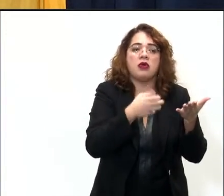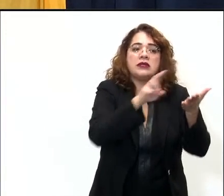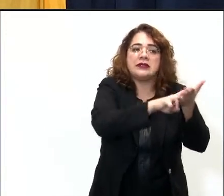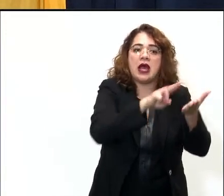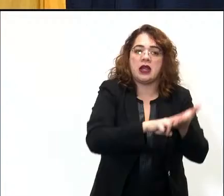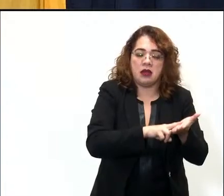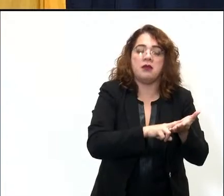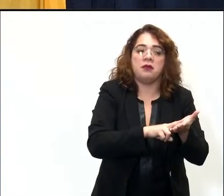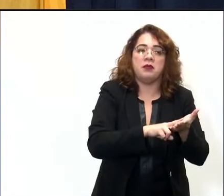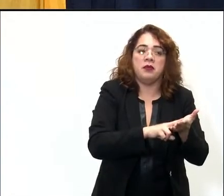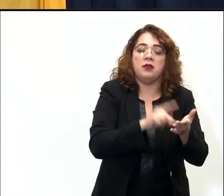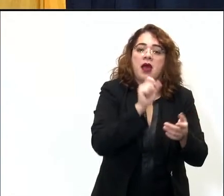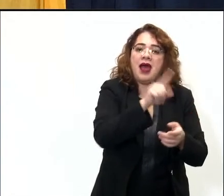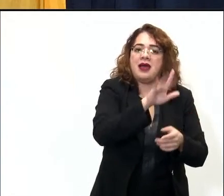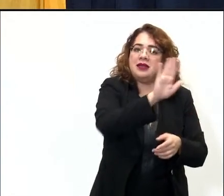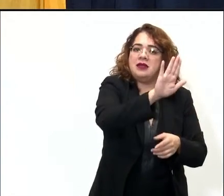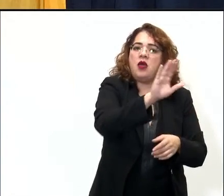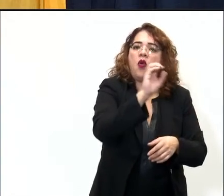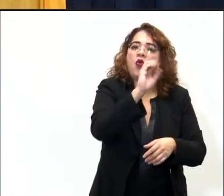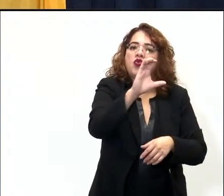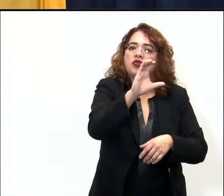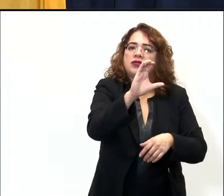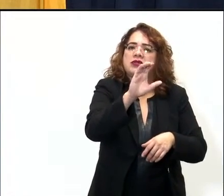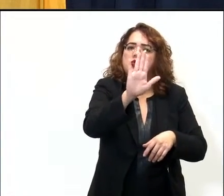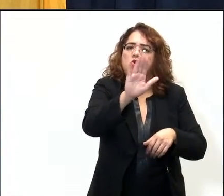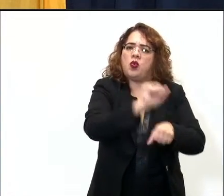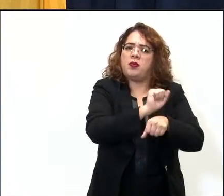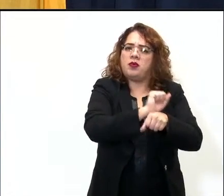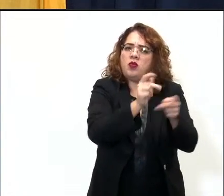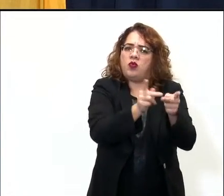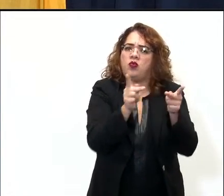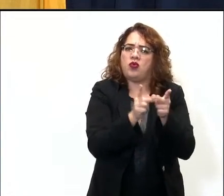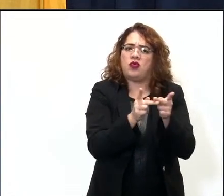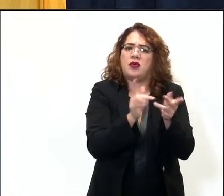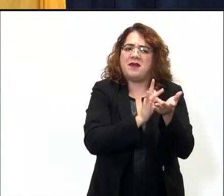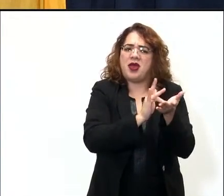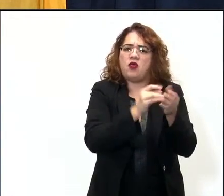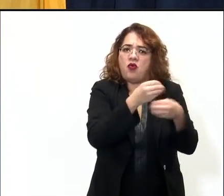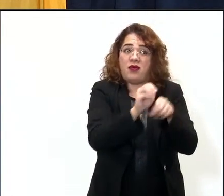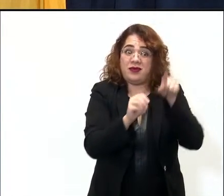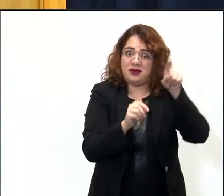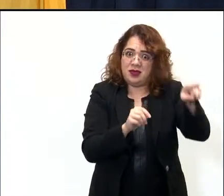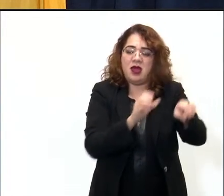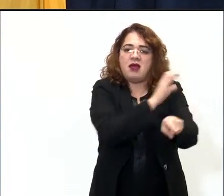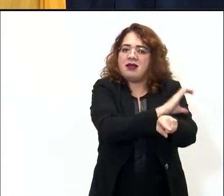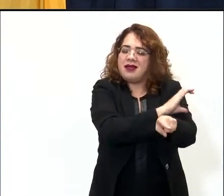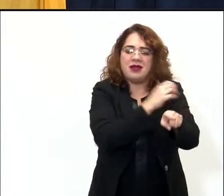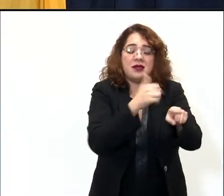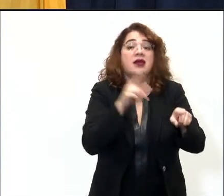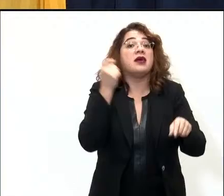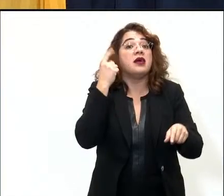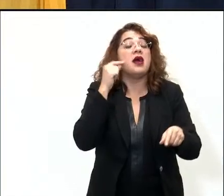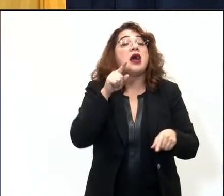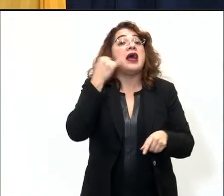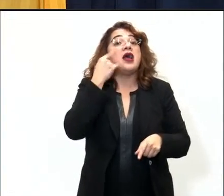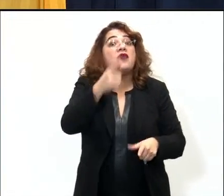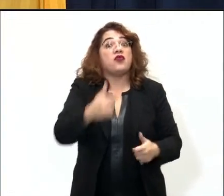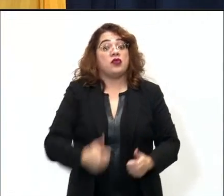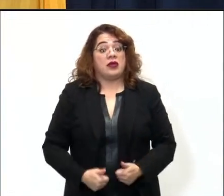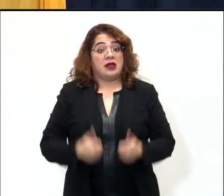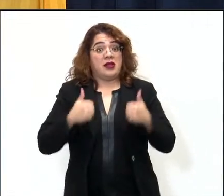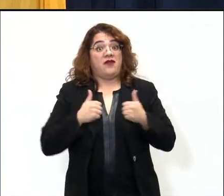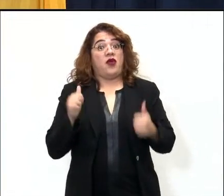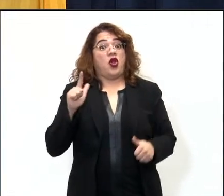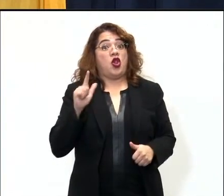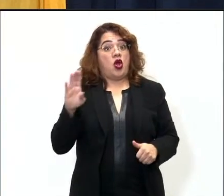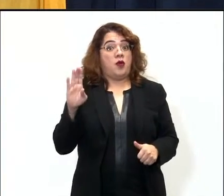in our city behind and unvaccinated. So my message to you is, if you are a Long Beach worker, a resident of our city,